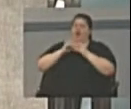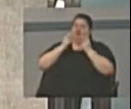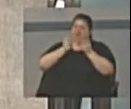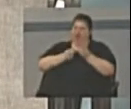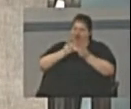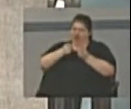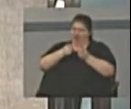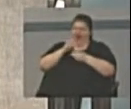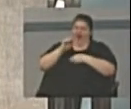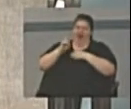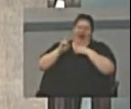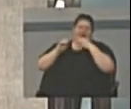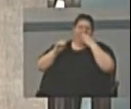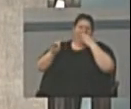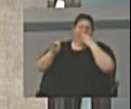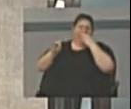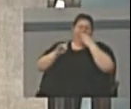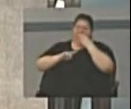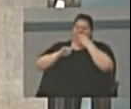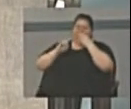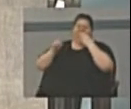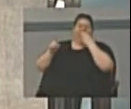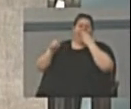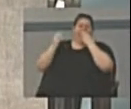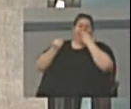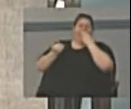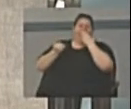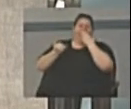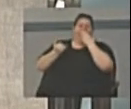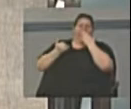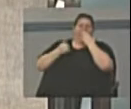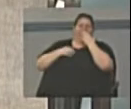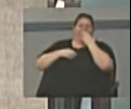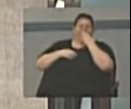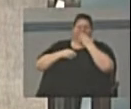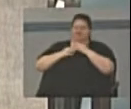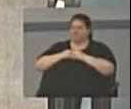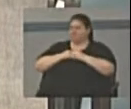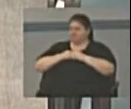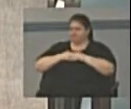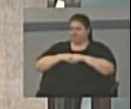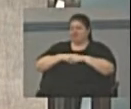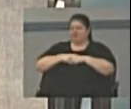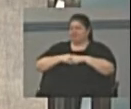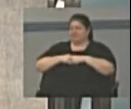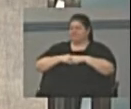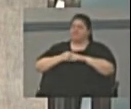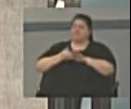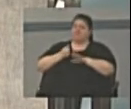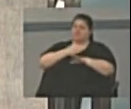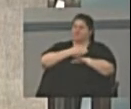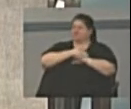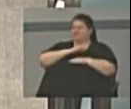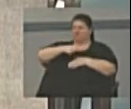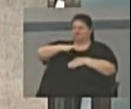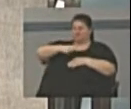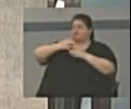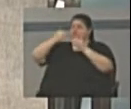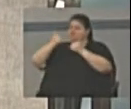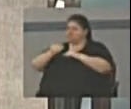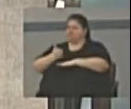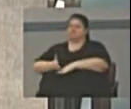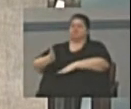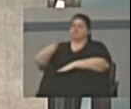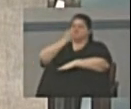it's the difference between night and day, and the University of Maryland medical people there and the rest of